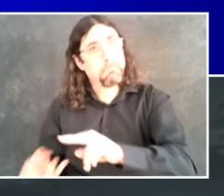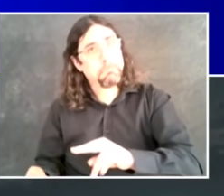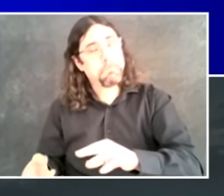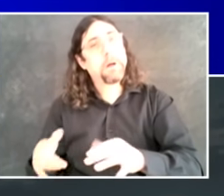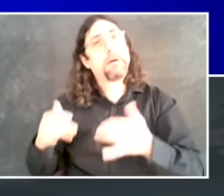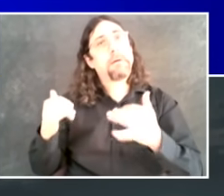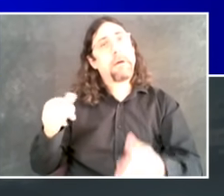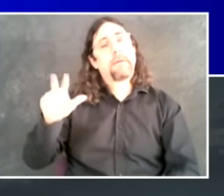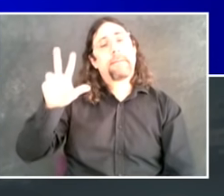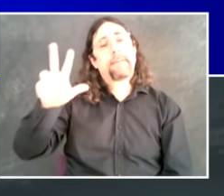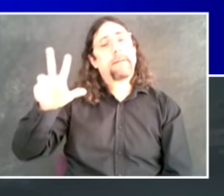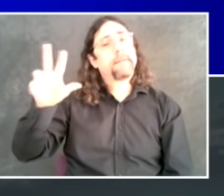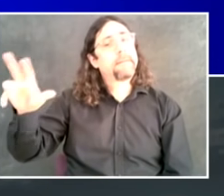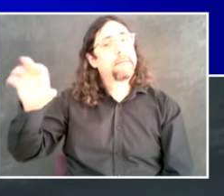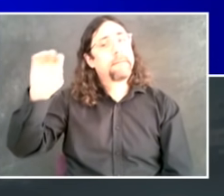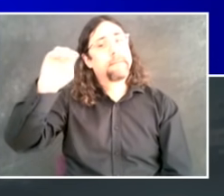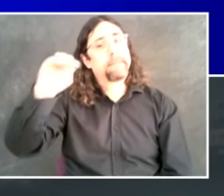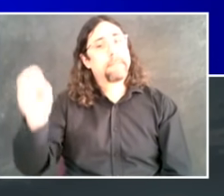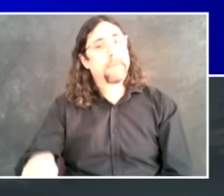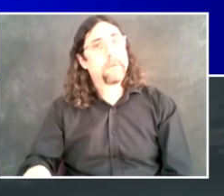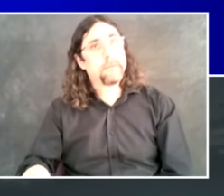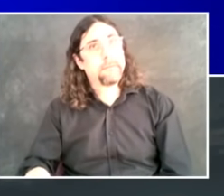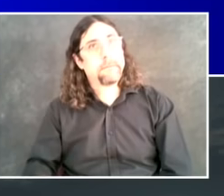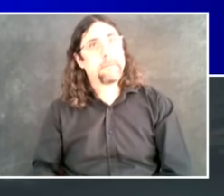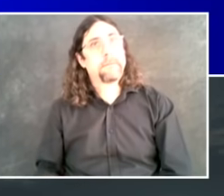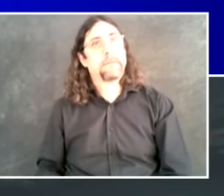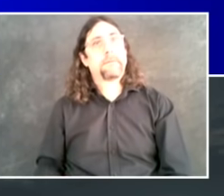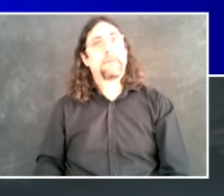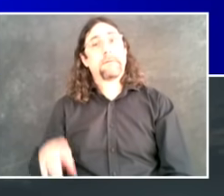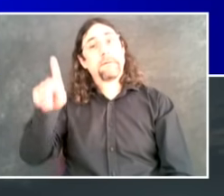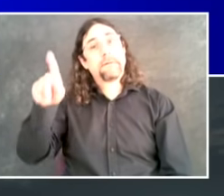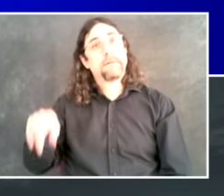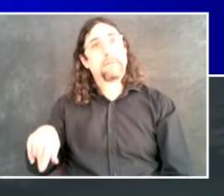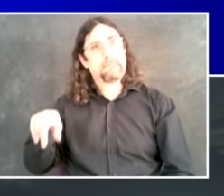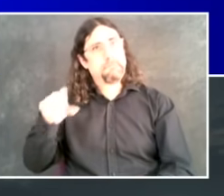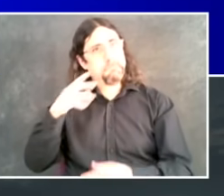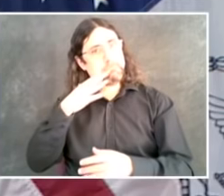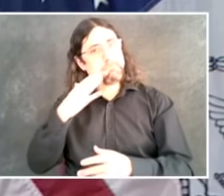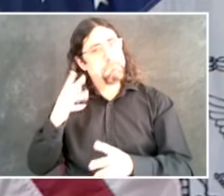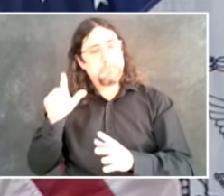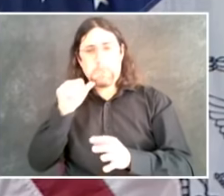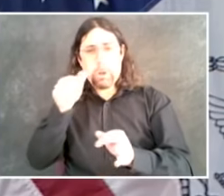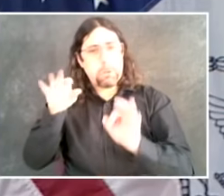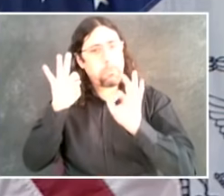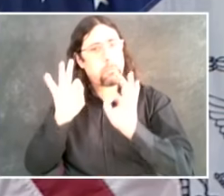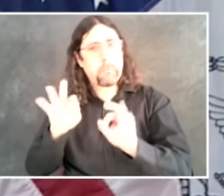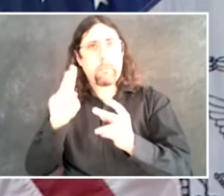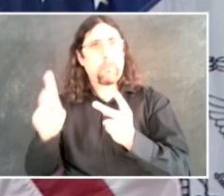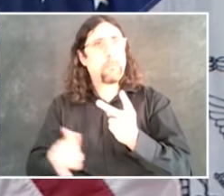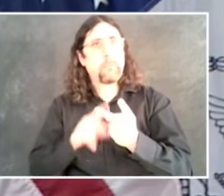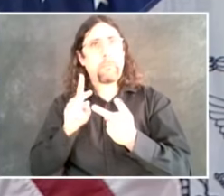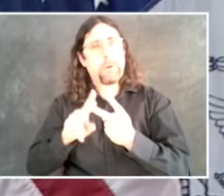right direction. Let's stick with it. Let's stick with it because it's working. But